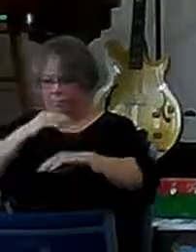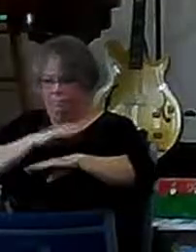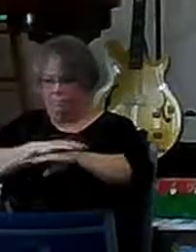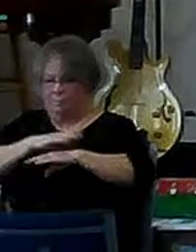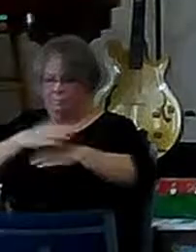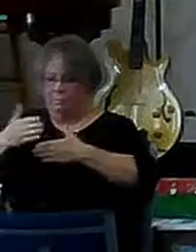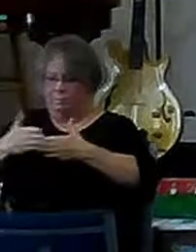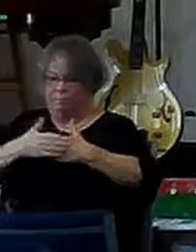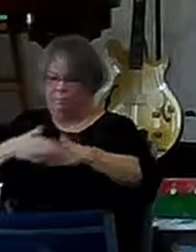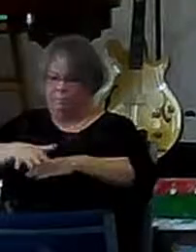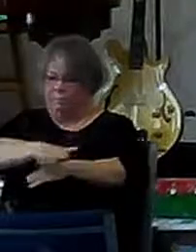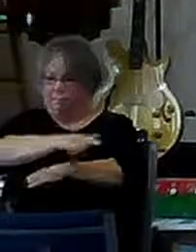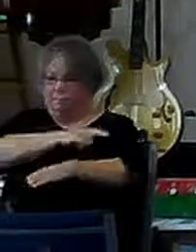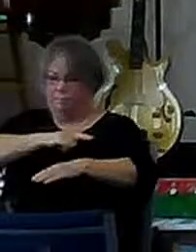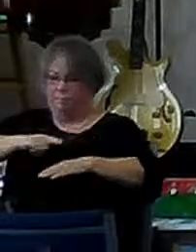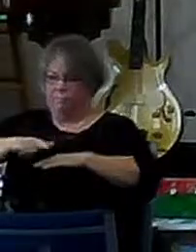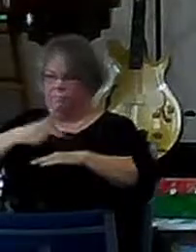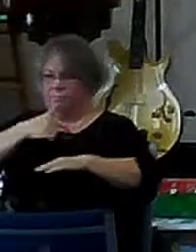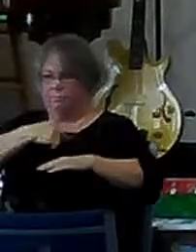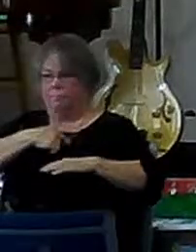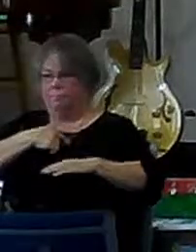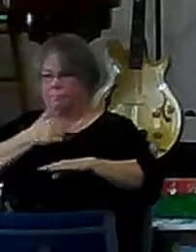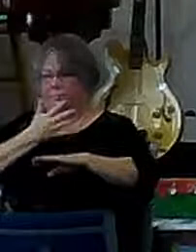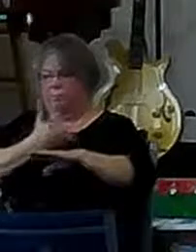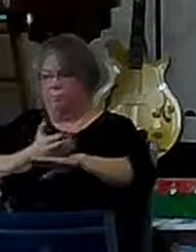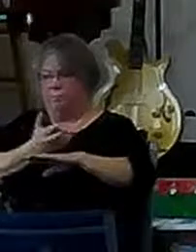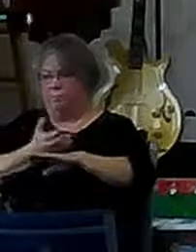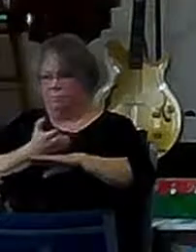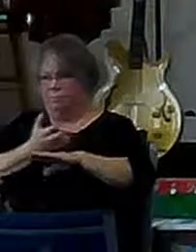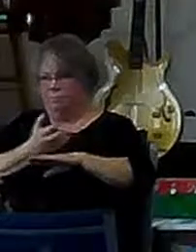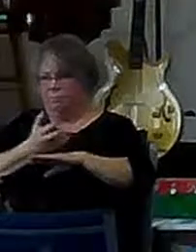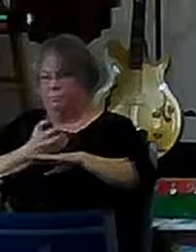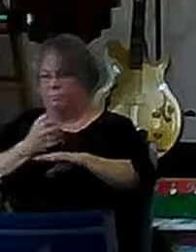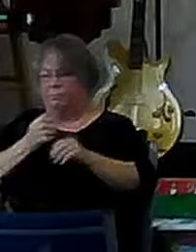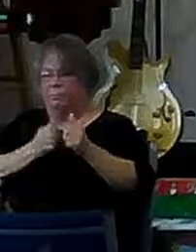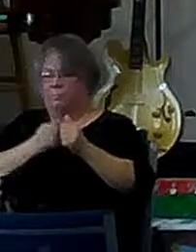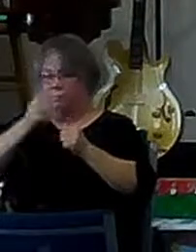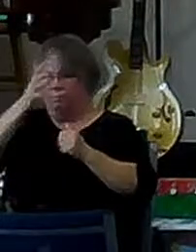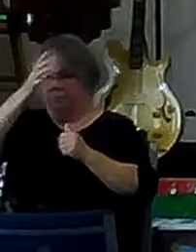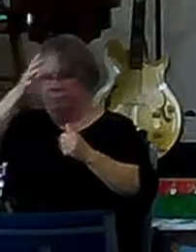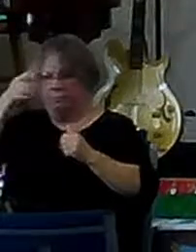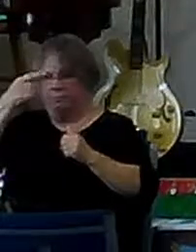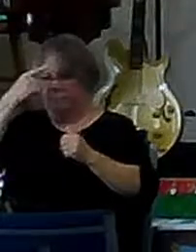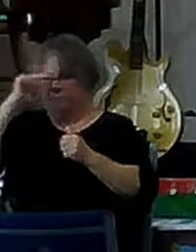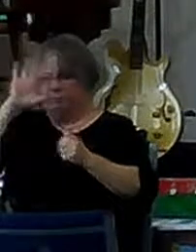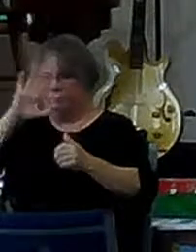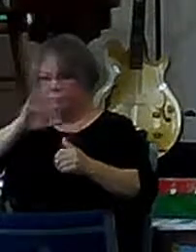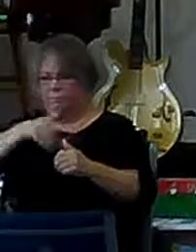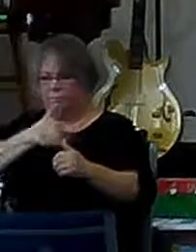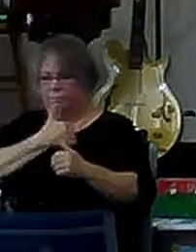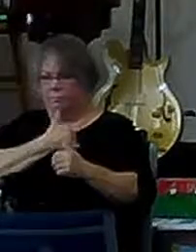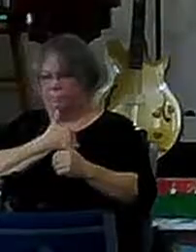the lake there, where I pleaded with my grandfather for his soul.